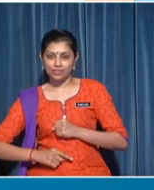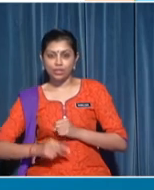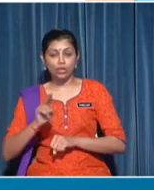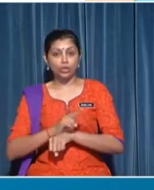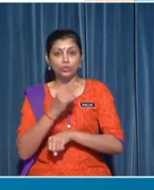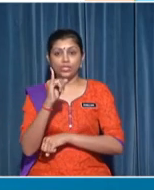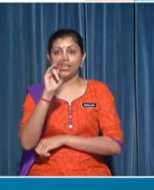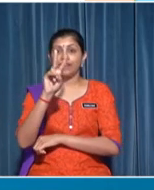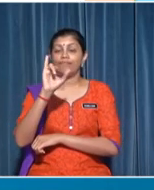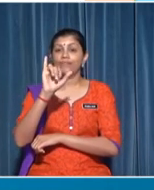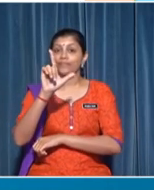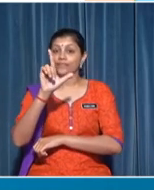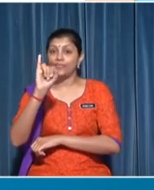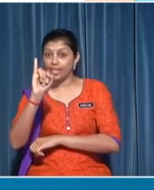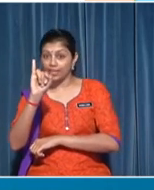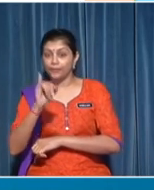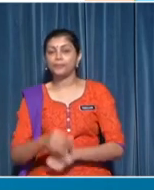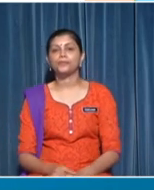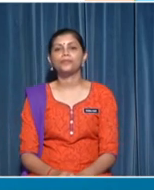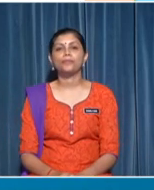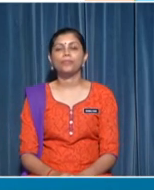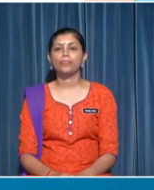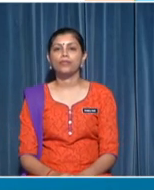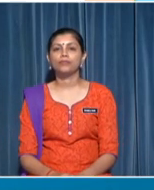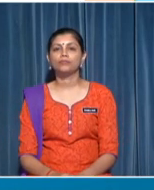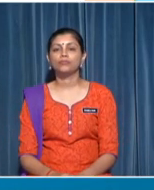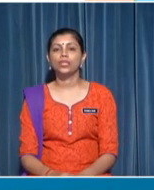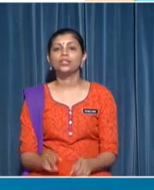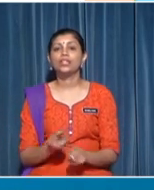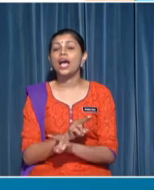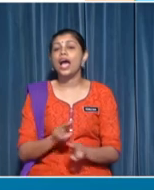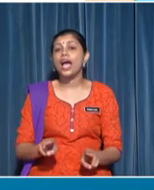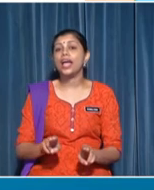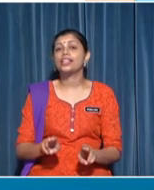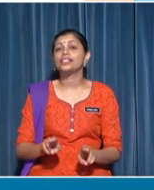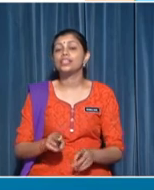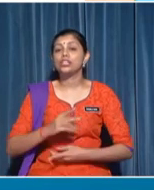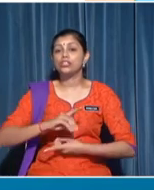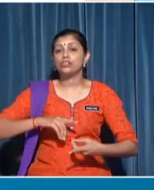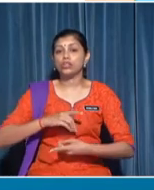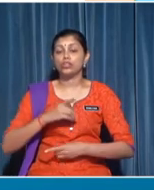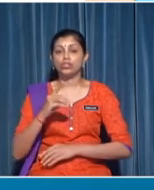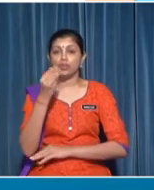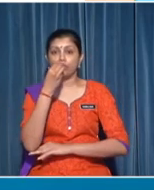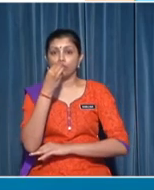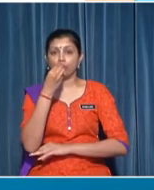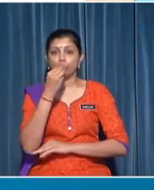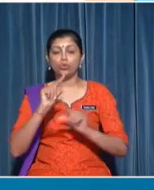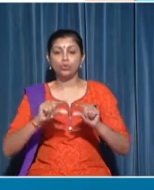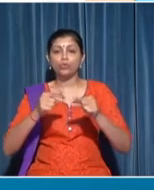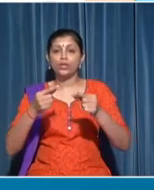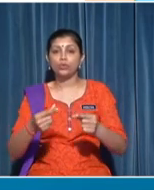villi. And then the undigested food will then travel from the large